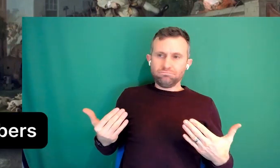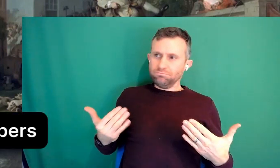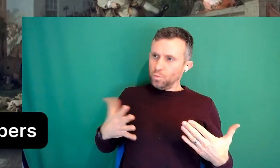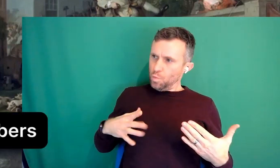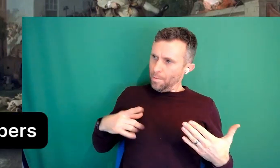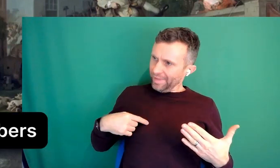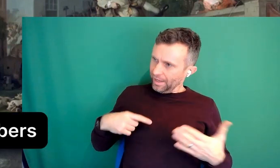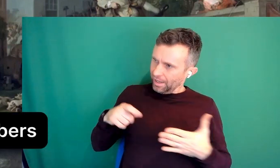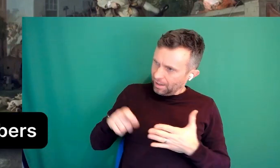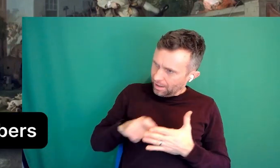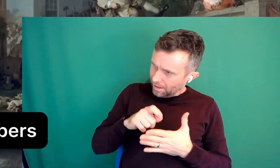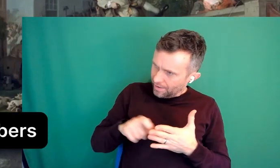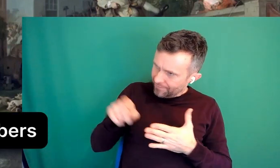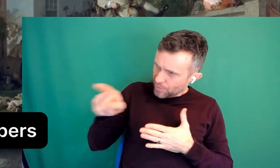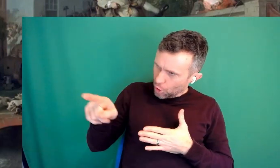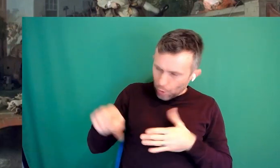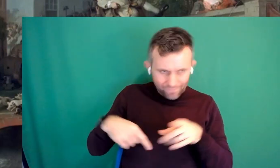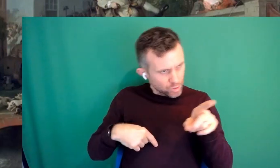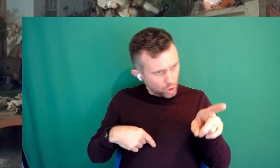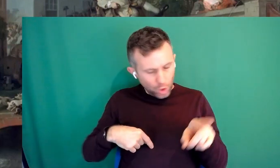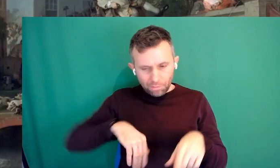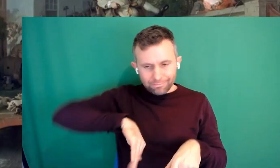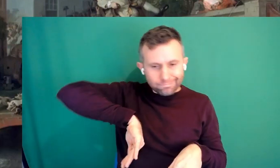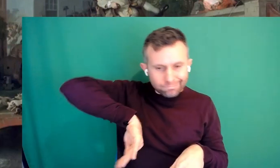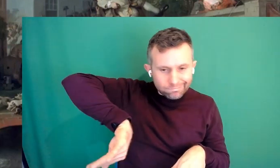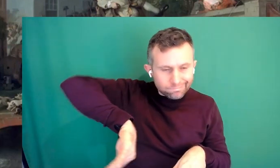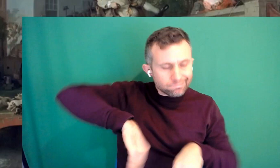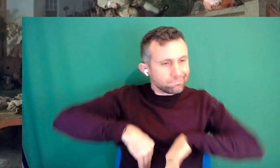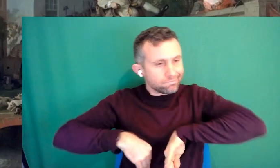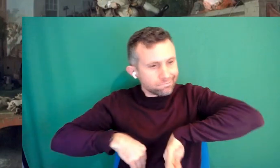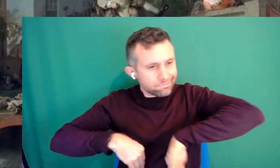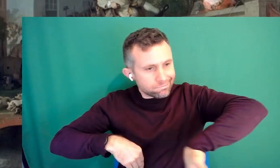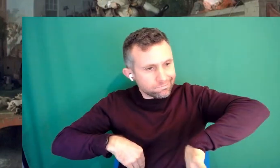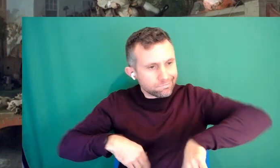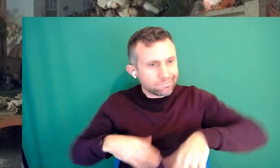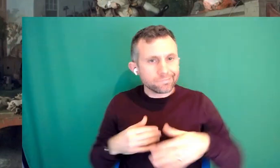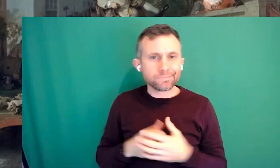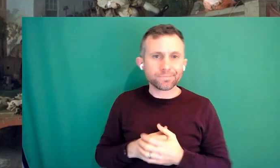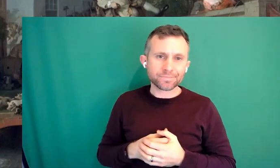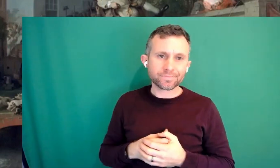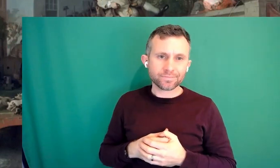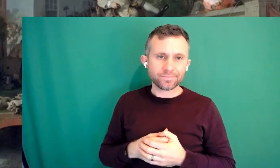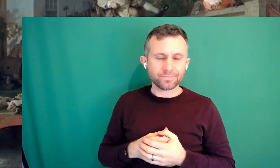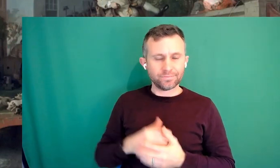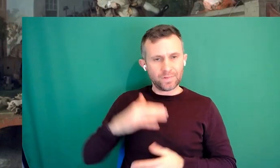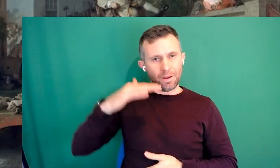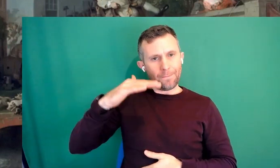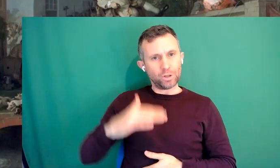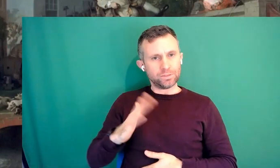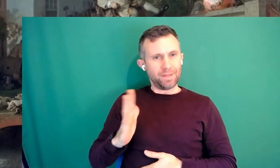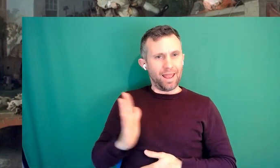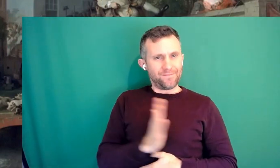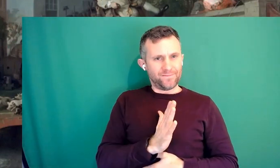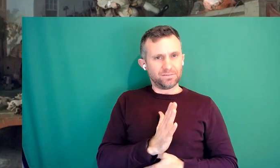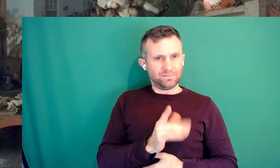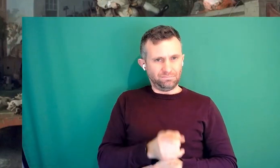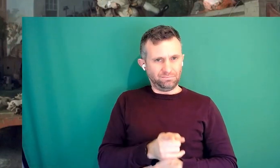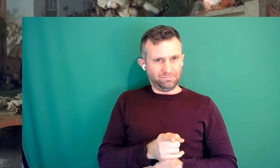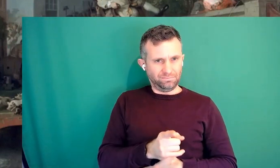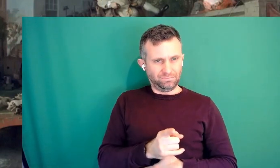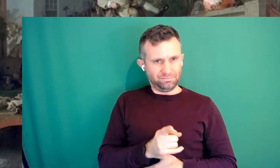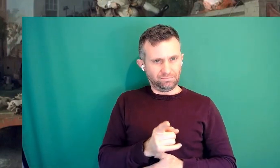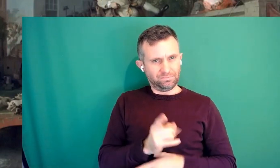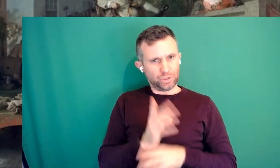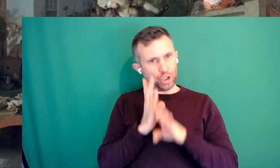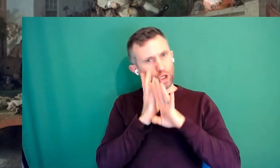votes have been counted and the winning members are being paraded through the streets, But despite the celebrations, fighting is